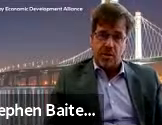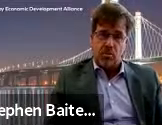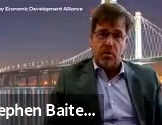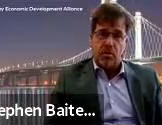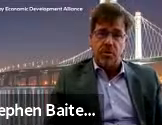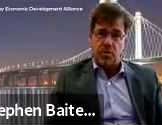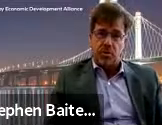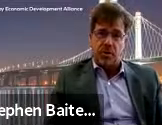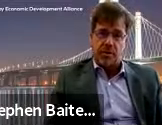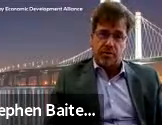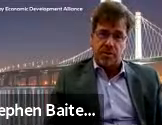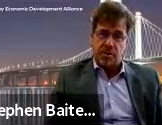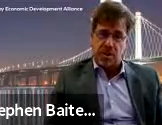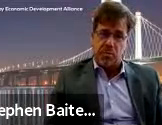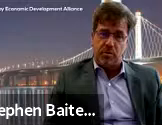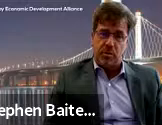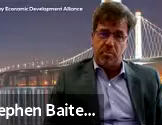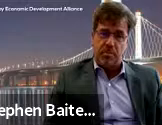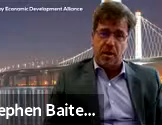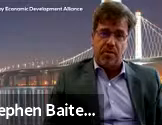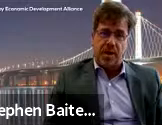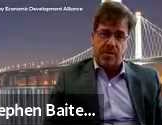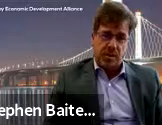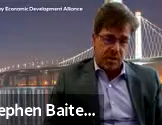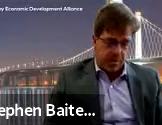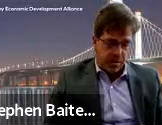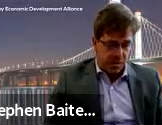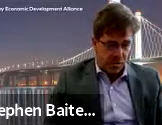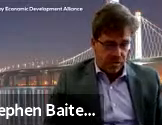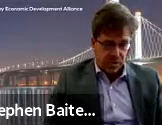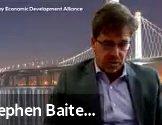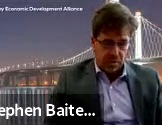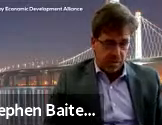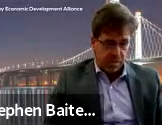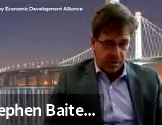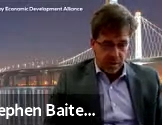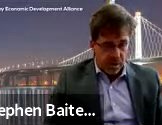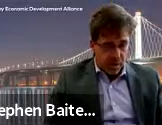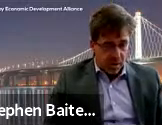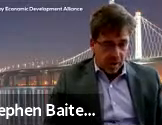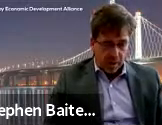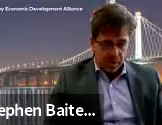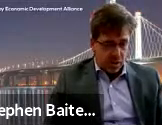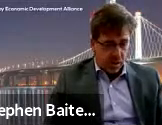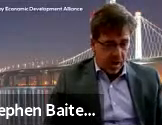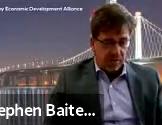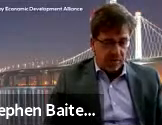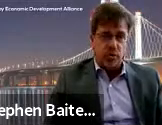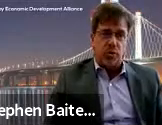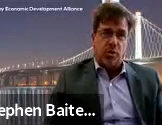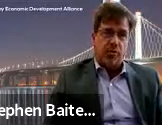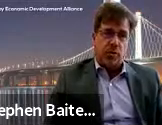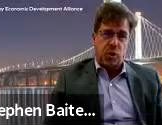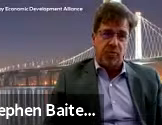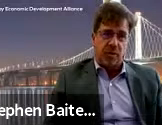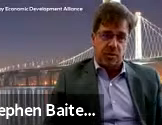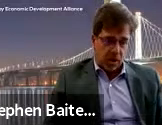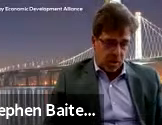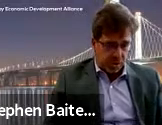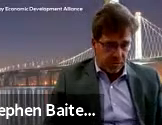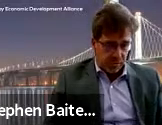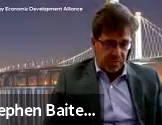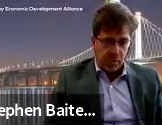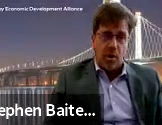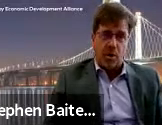and Lisa Warhus, the director of the City of Berkeley Public Health, Housing, and Community Services Department. I'm going to go ahead and first turn it over to